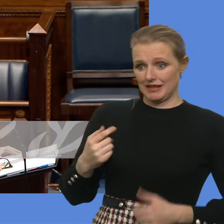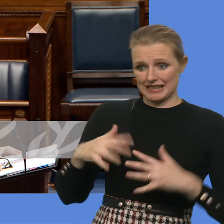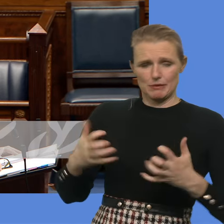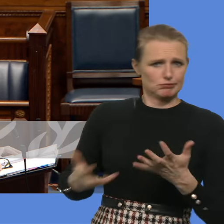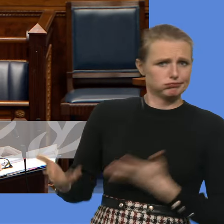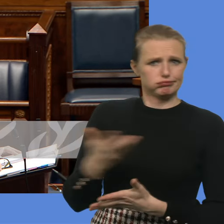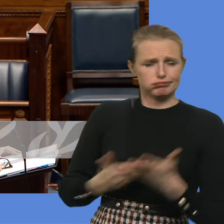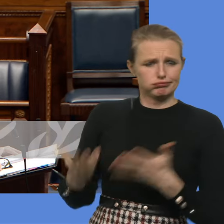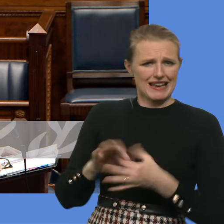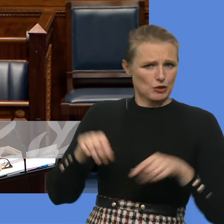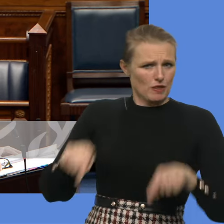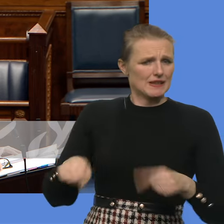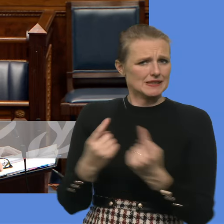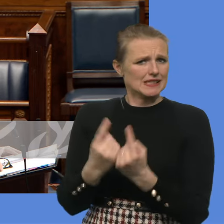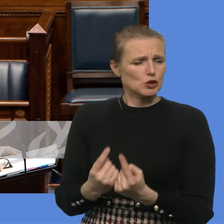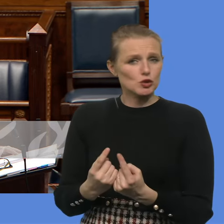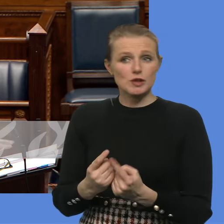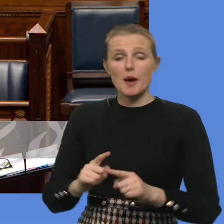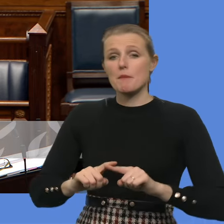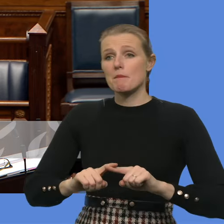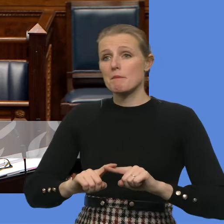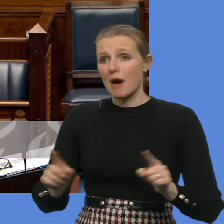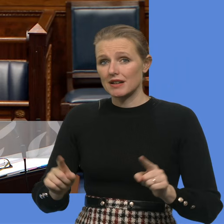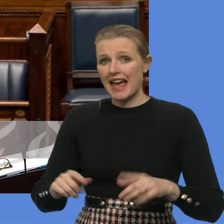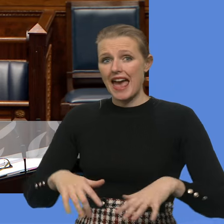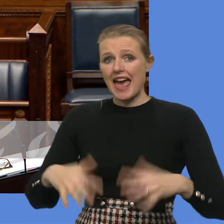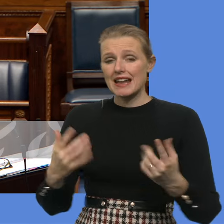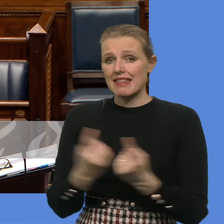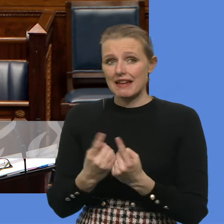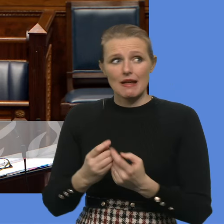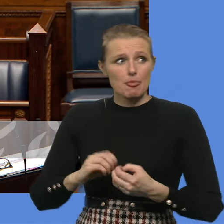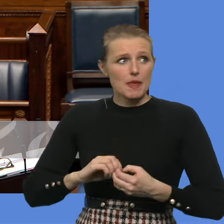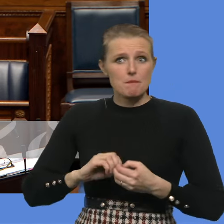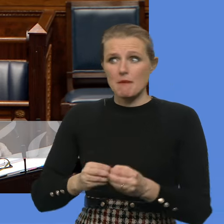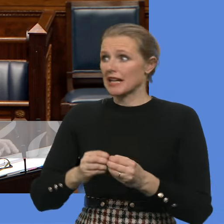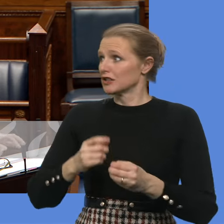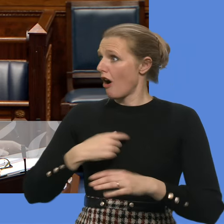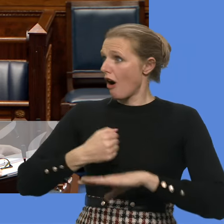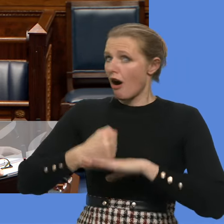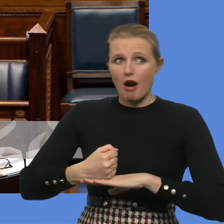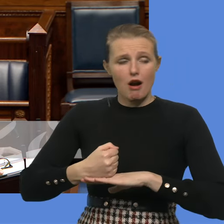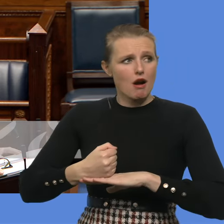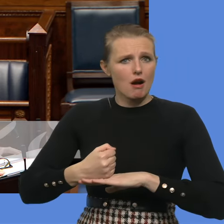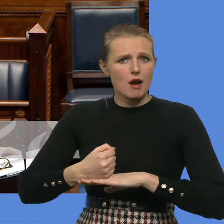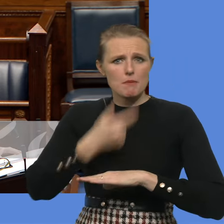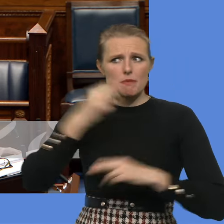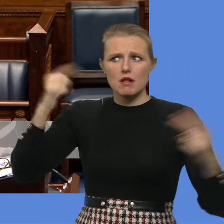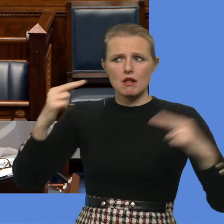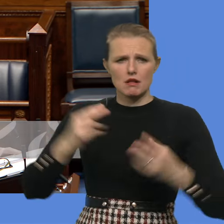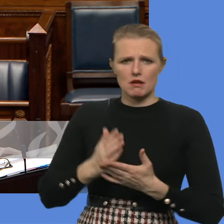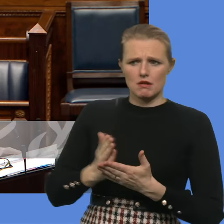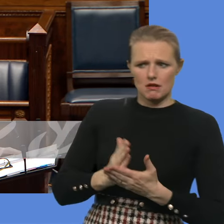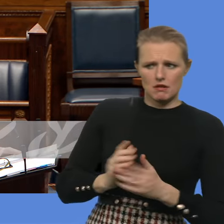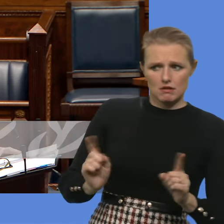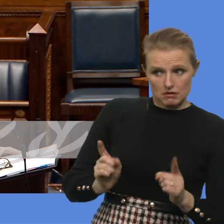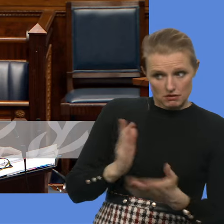matters, but I think anything which undoes the degree of certainty that there now is, I think is does a disservice to our ability to grow the economy